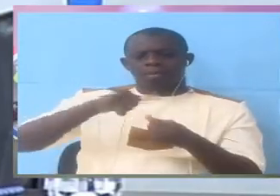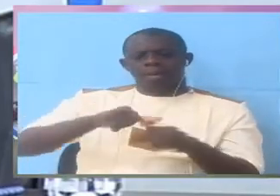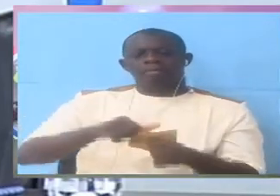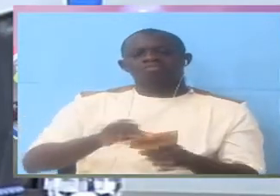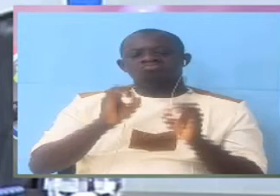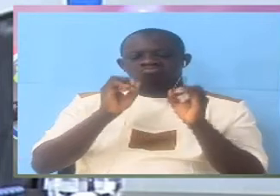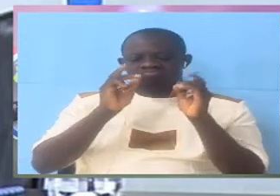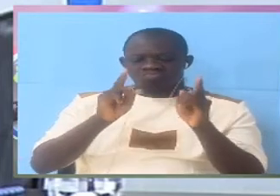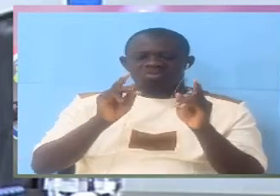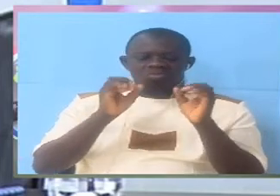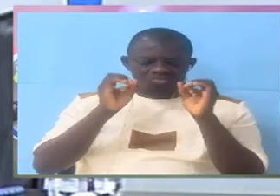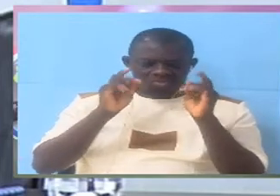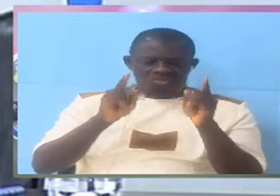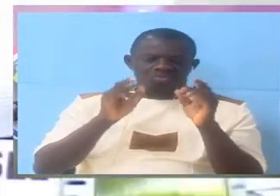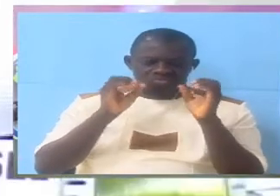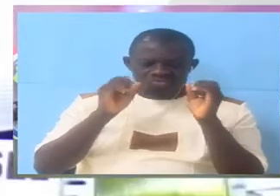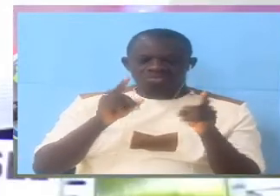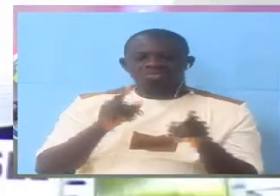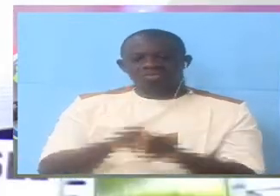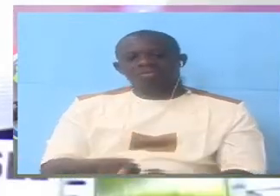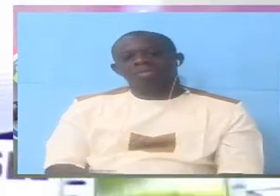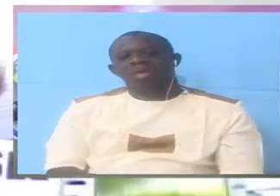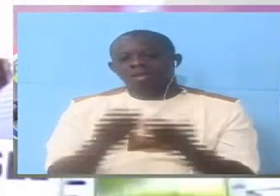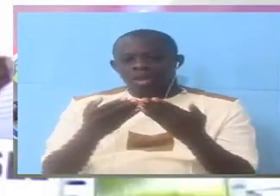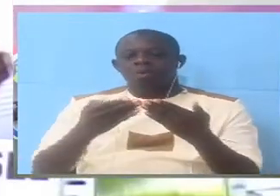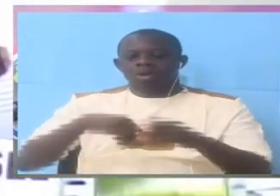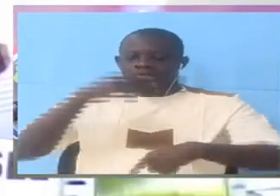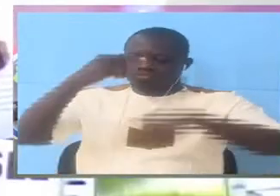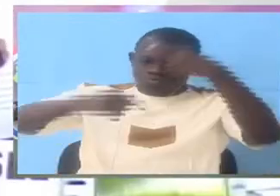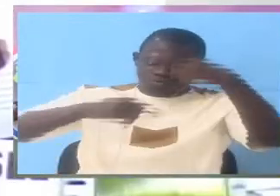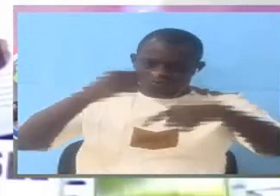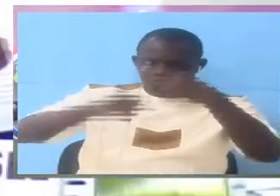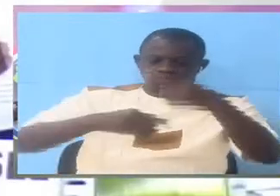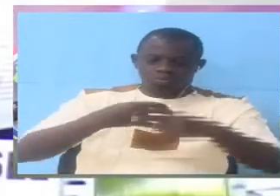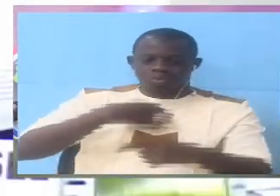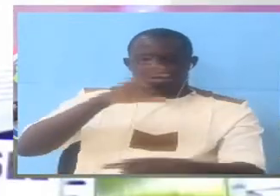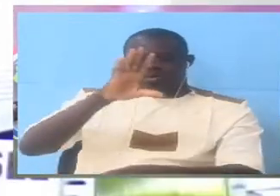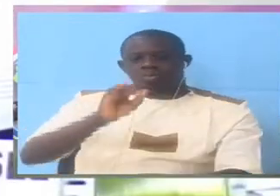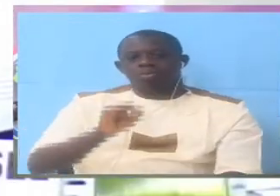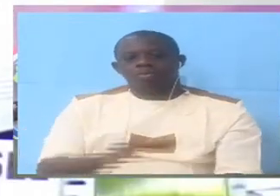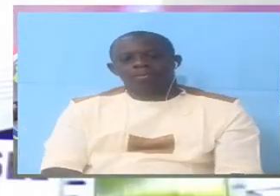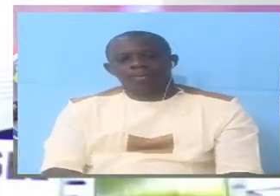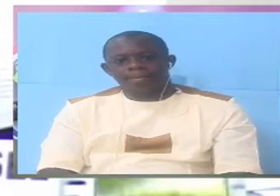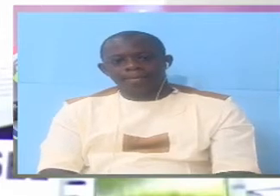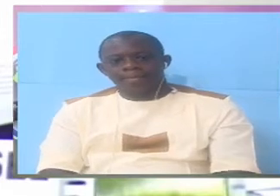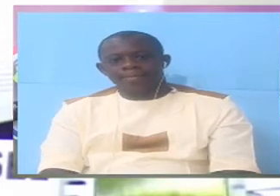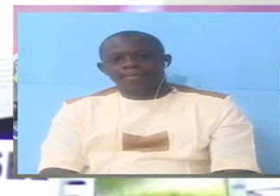Okay. All right. Let us proceed. Tenten.